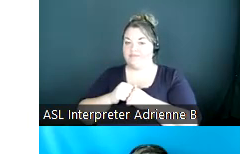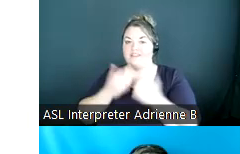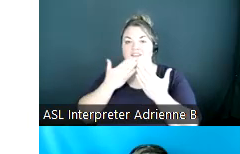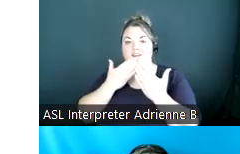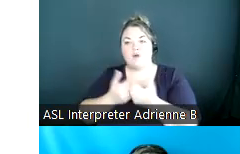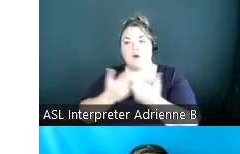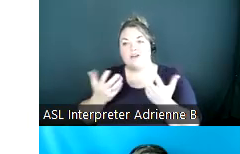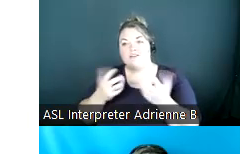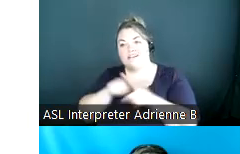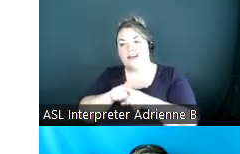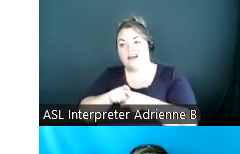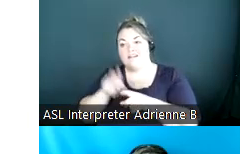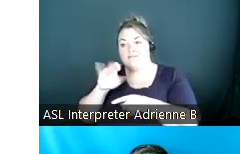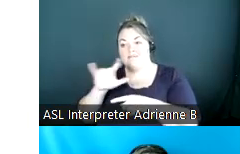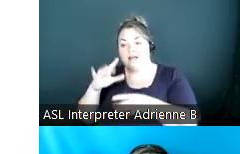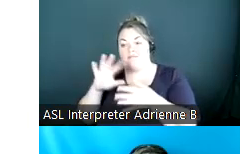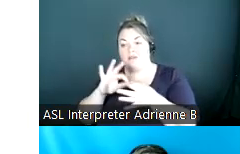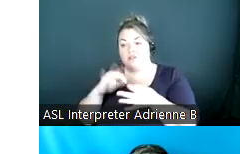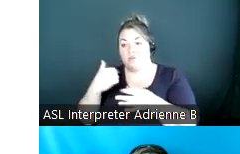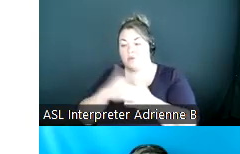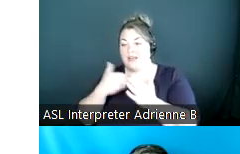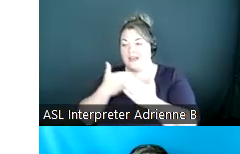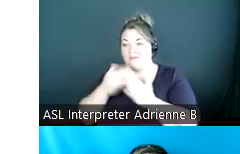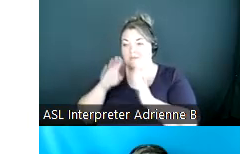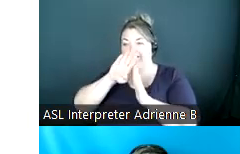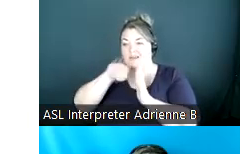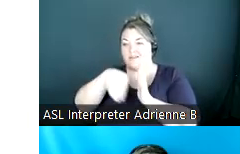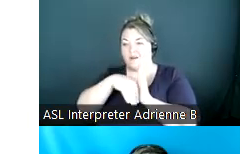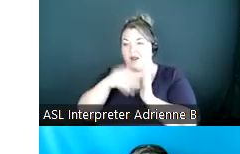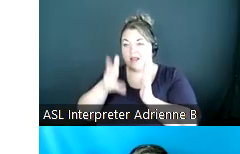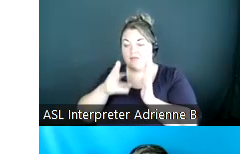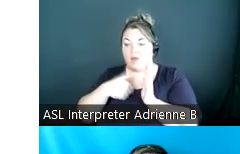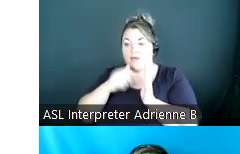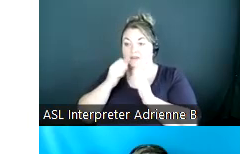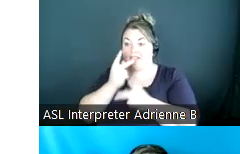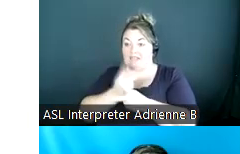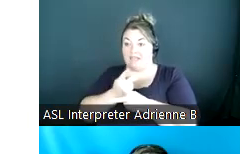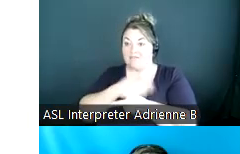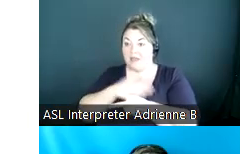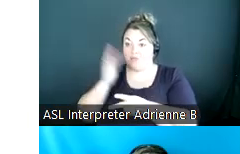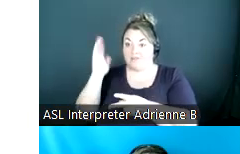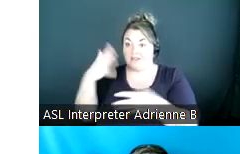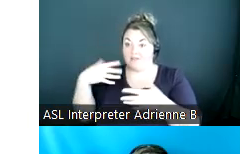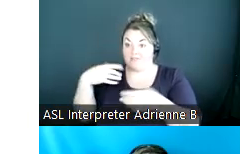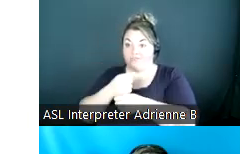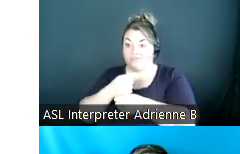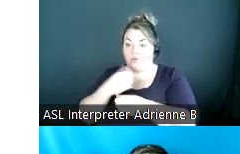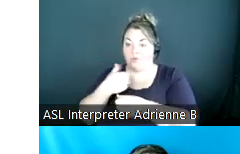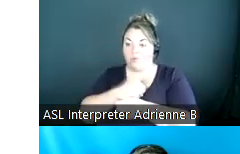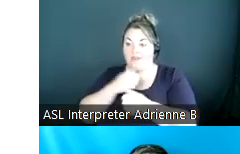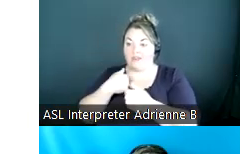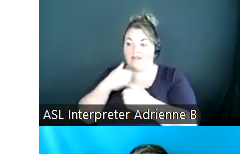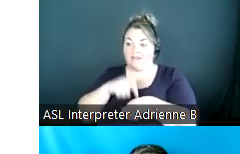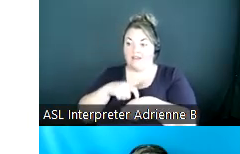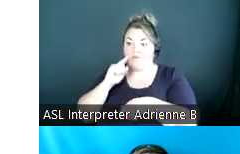much. And as Mel mentioned, we're got about half an hour left here, so I'm going to keep my presenting pretty succinct so that way we can